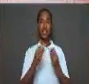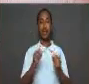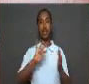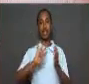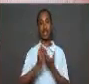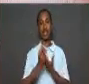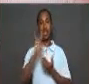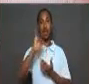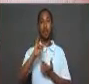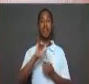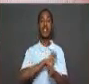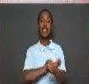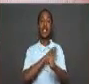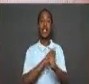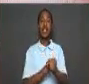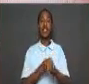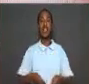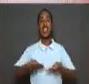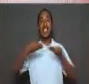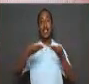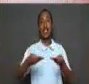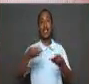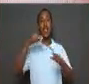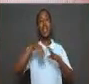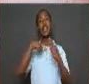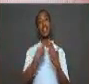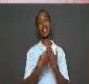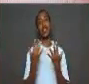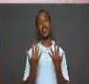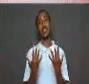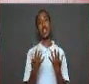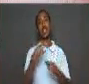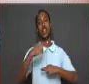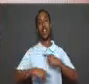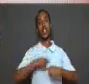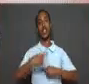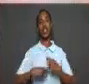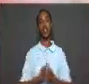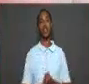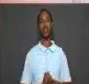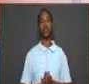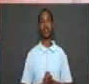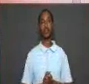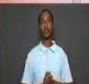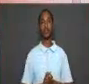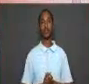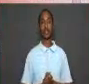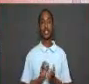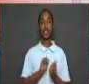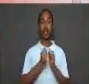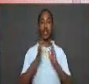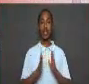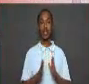state by the energy that is released in these oxidation reactions. The